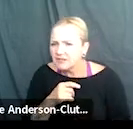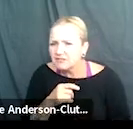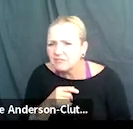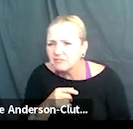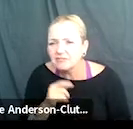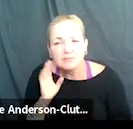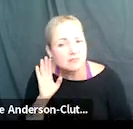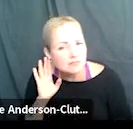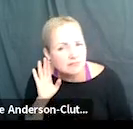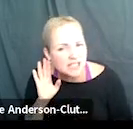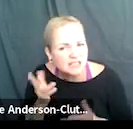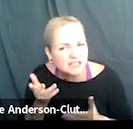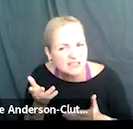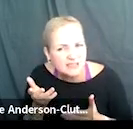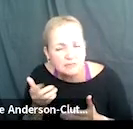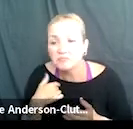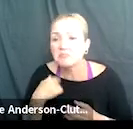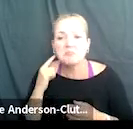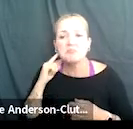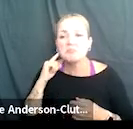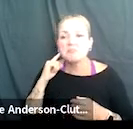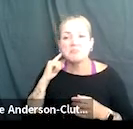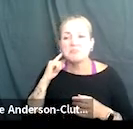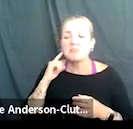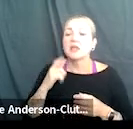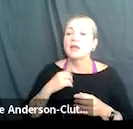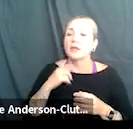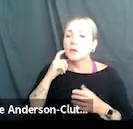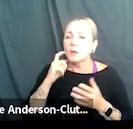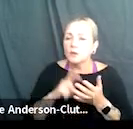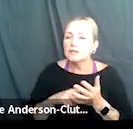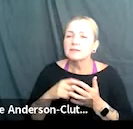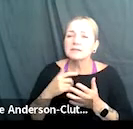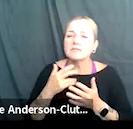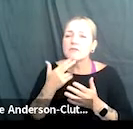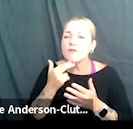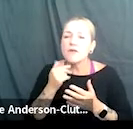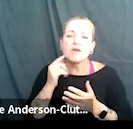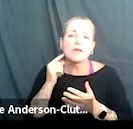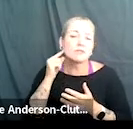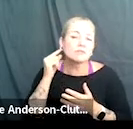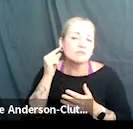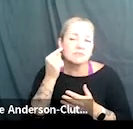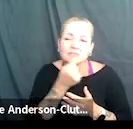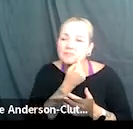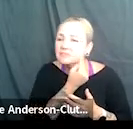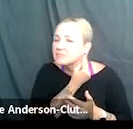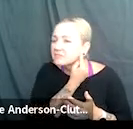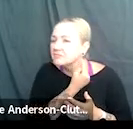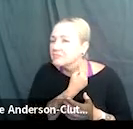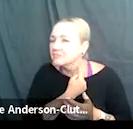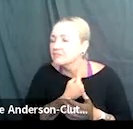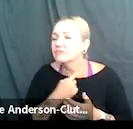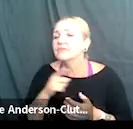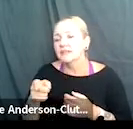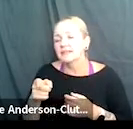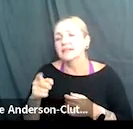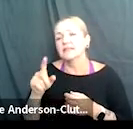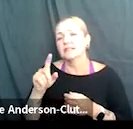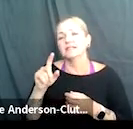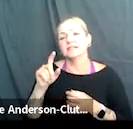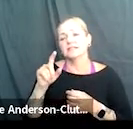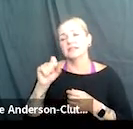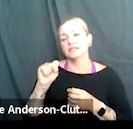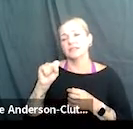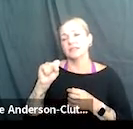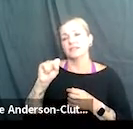we started working him up for tuberous sclerosis. And that actually took a while, took a couple years. And